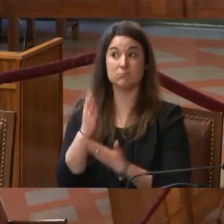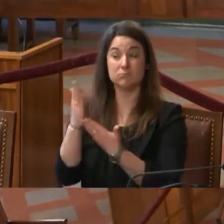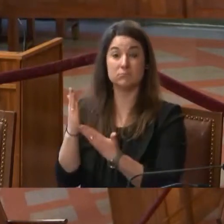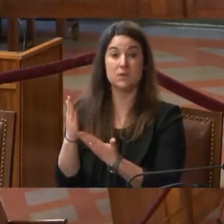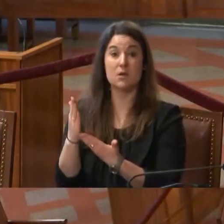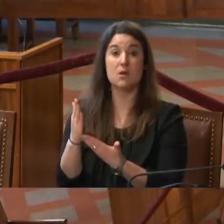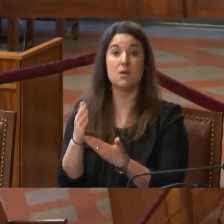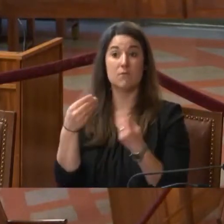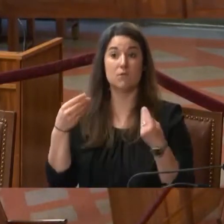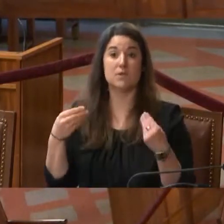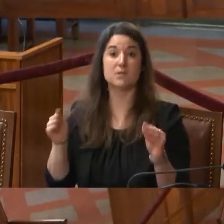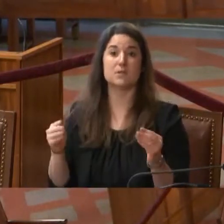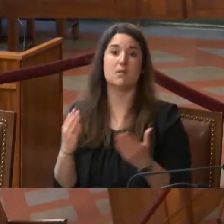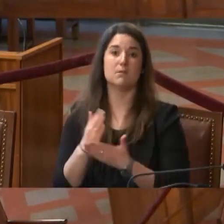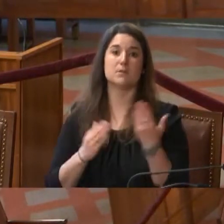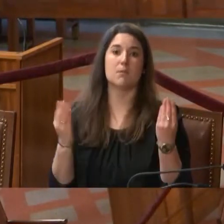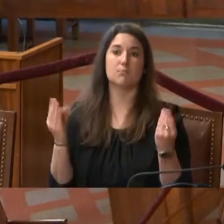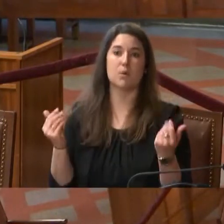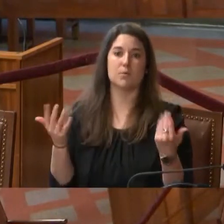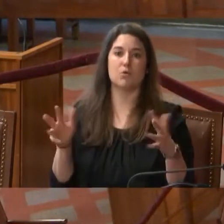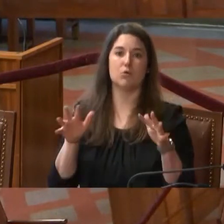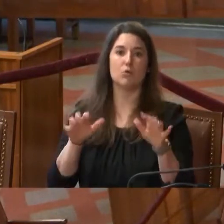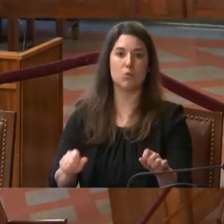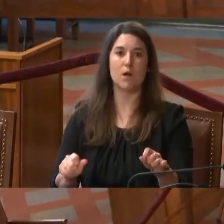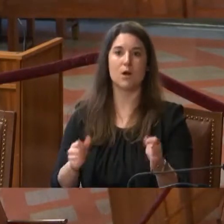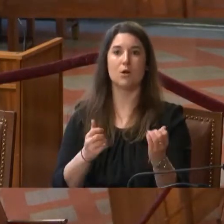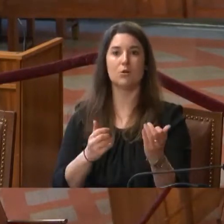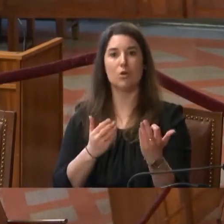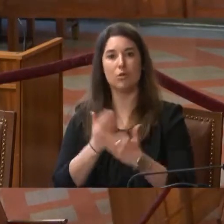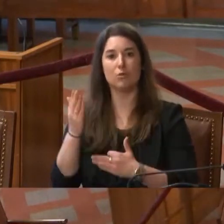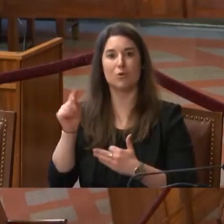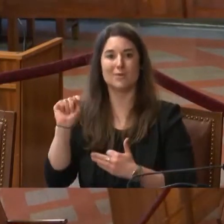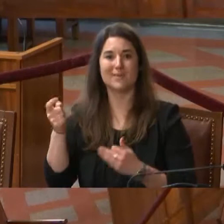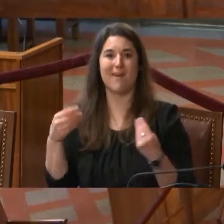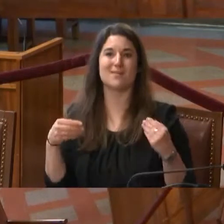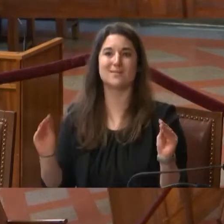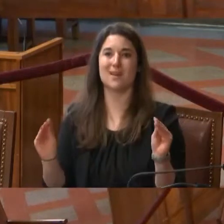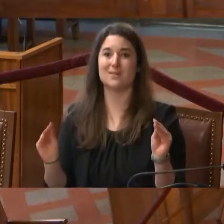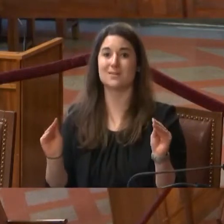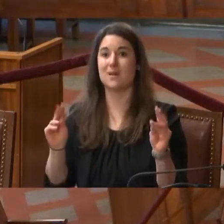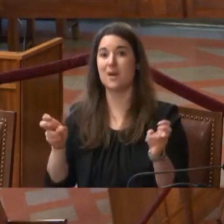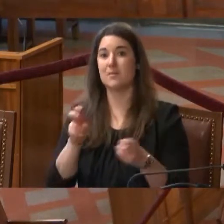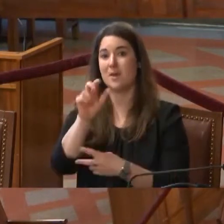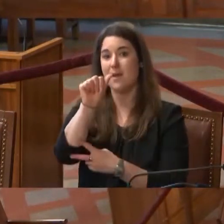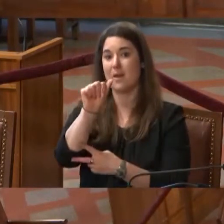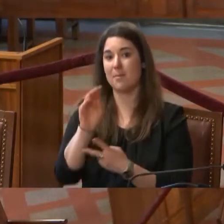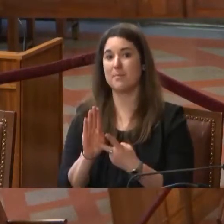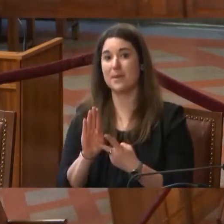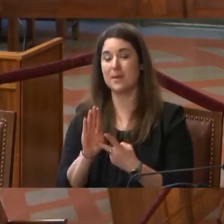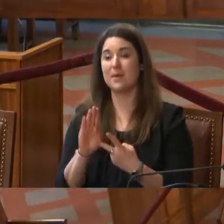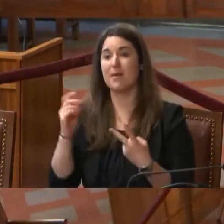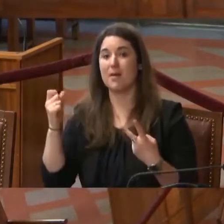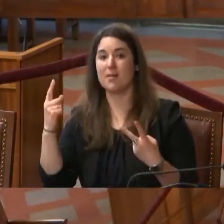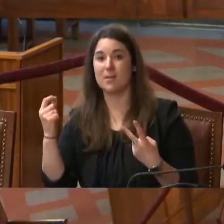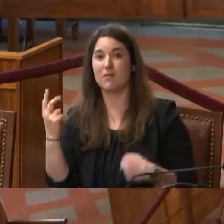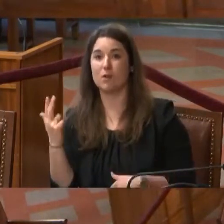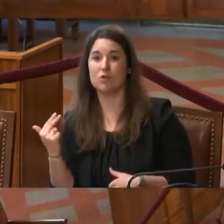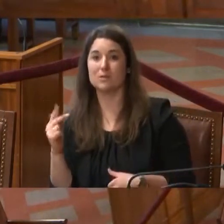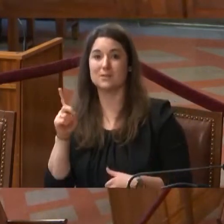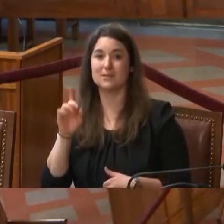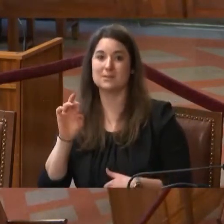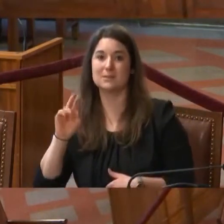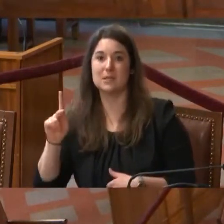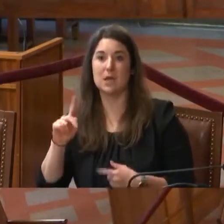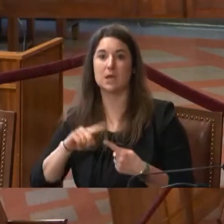for the sale of certain property acquired by the city through tax sales, items A and B, 11 and 13 Dick.